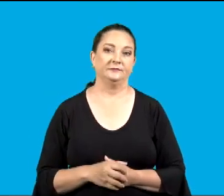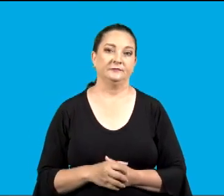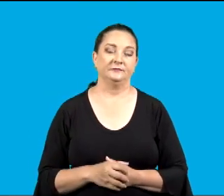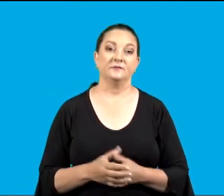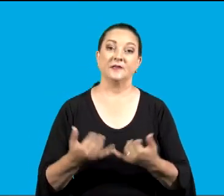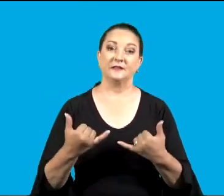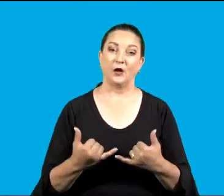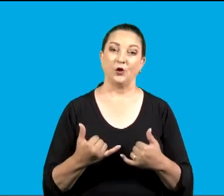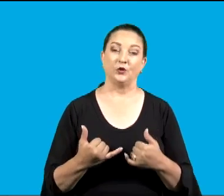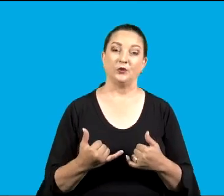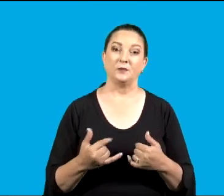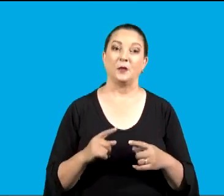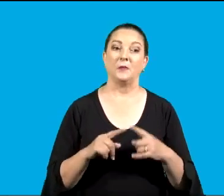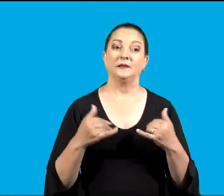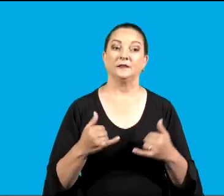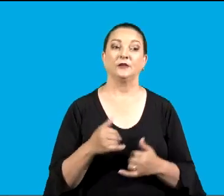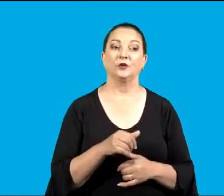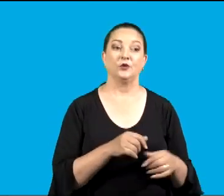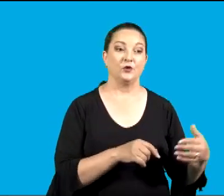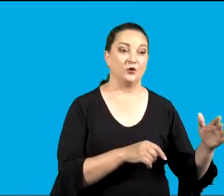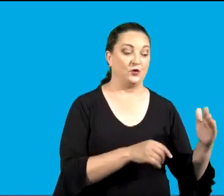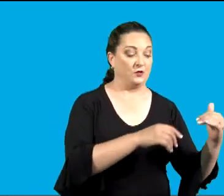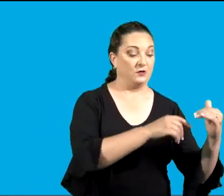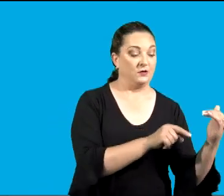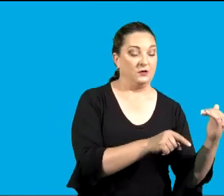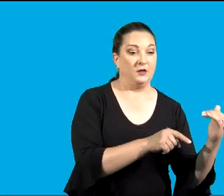68,880. So I'll come in, then I'll say plus